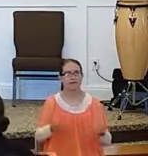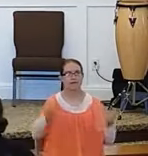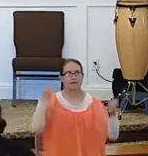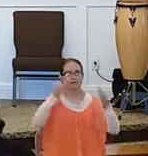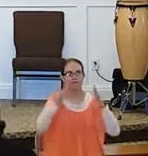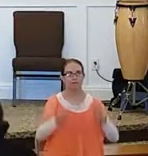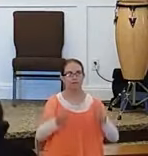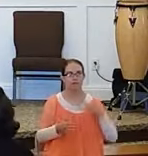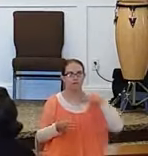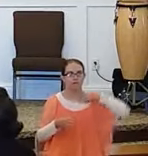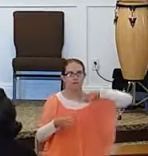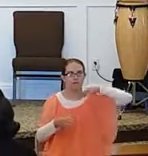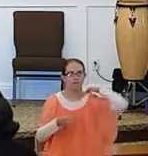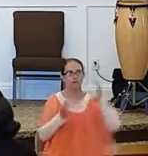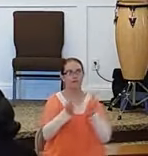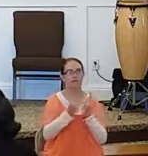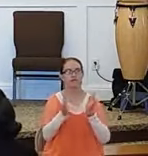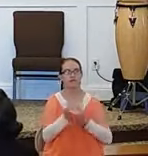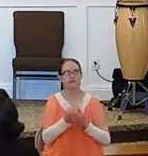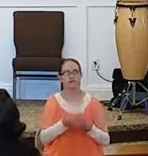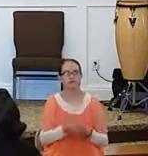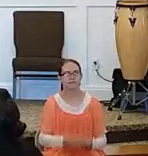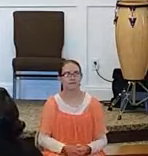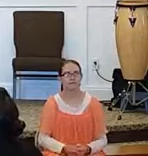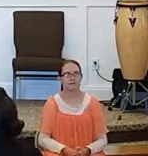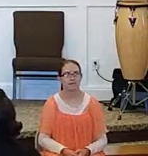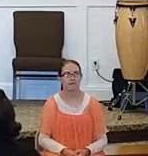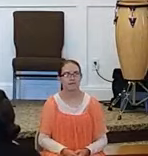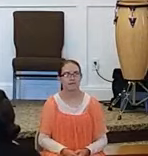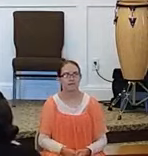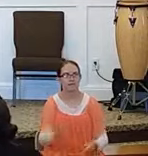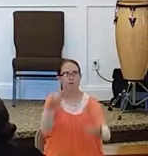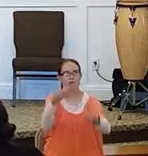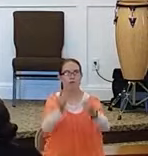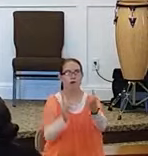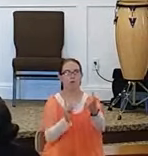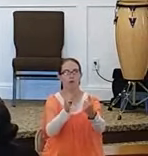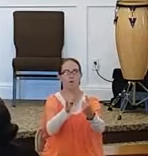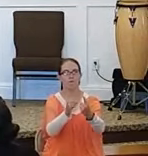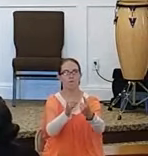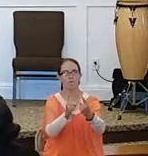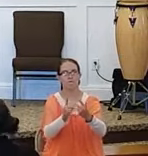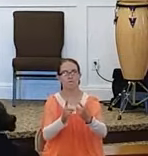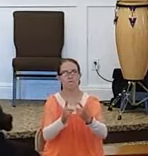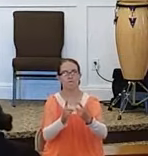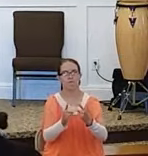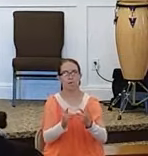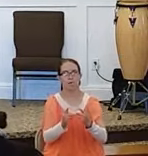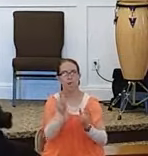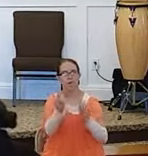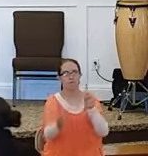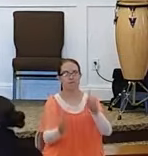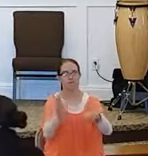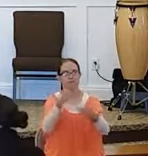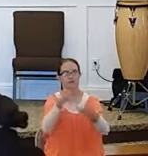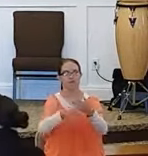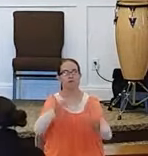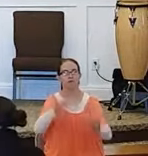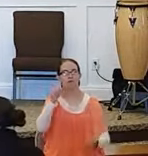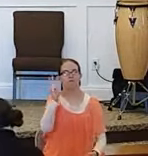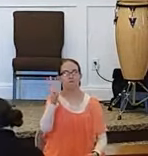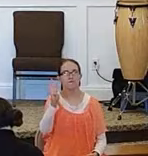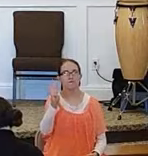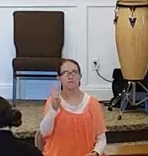and apostles of Jesus, amen, that they were called before the council in chapter 4, and they